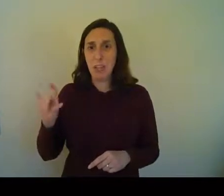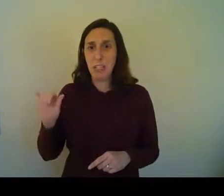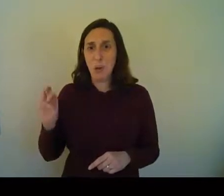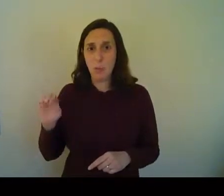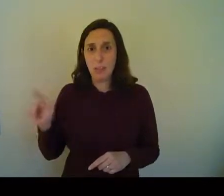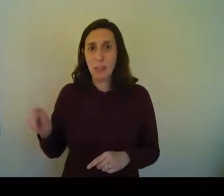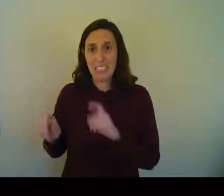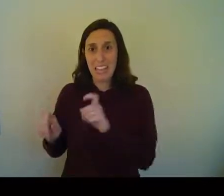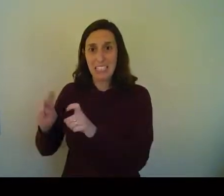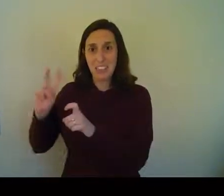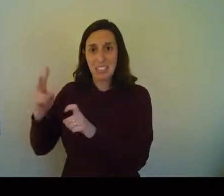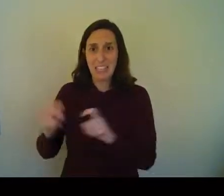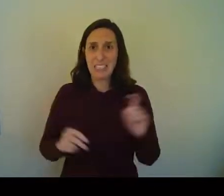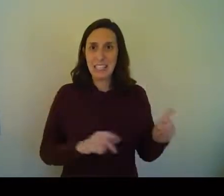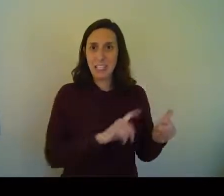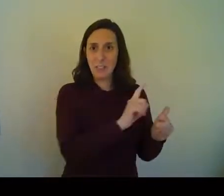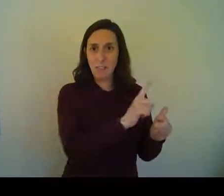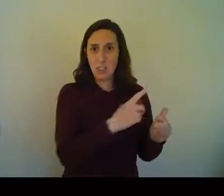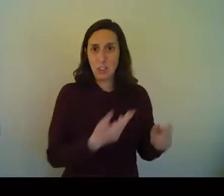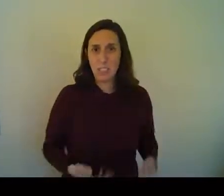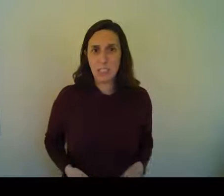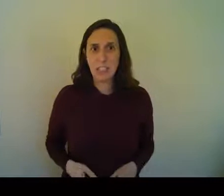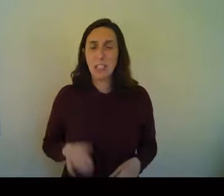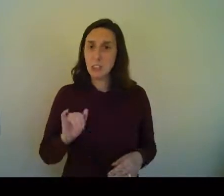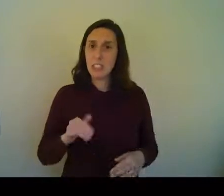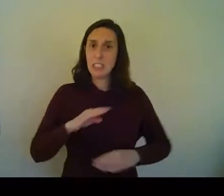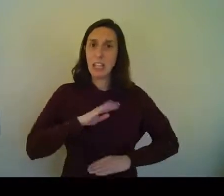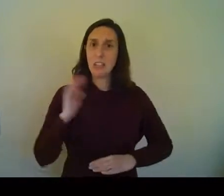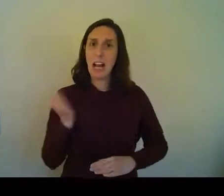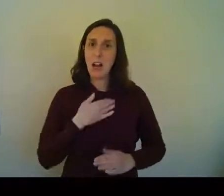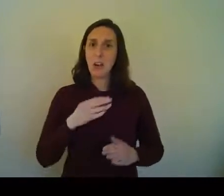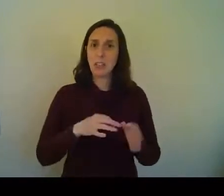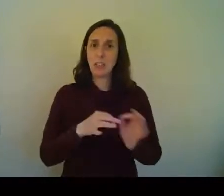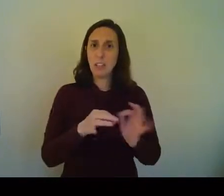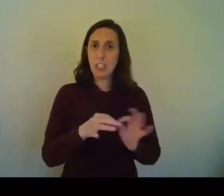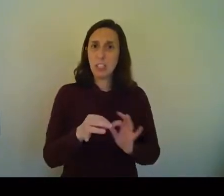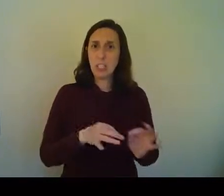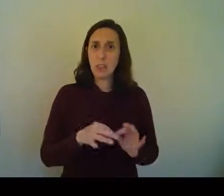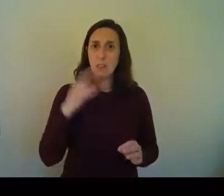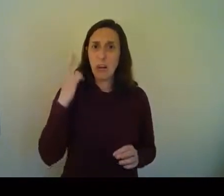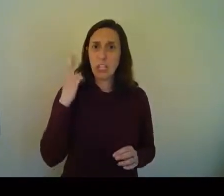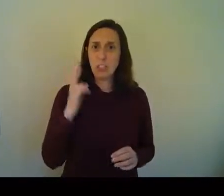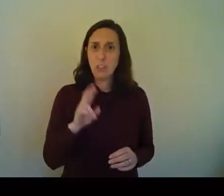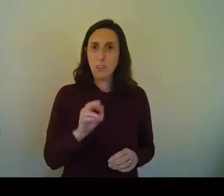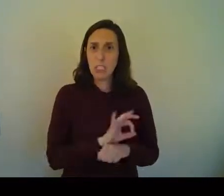So this meets our definition of a rational function. So f of x